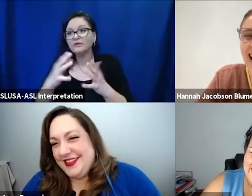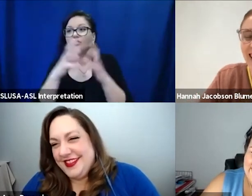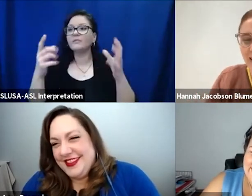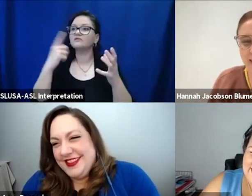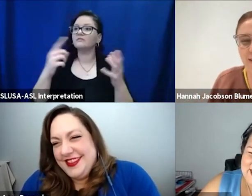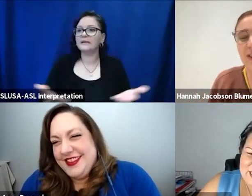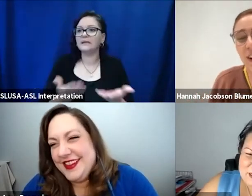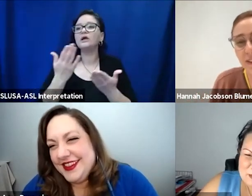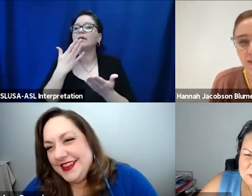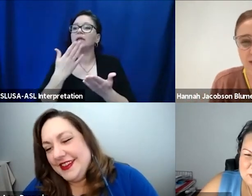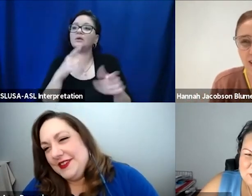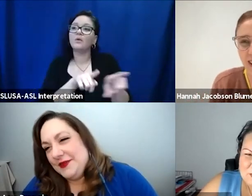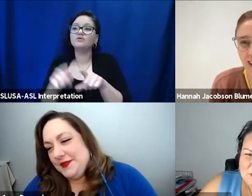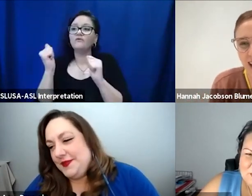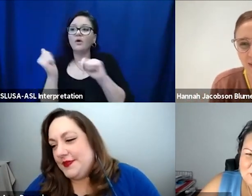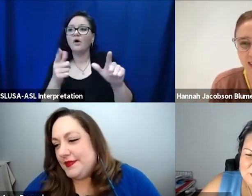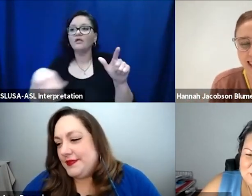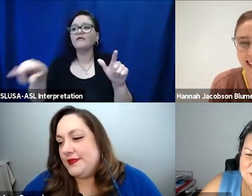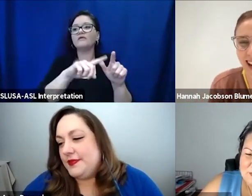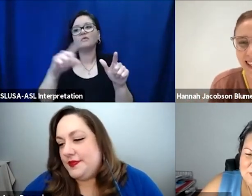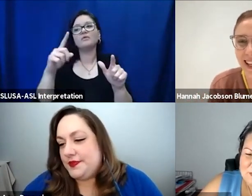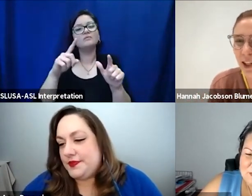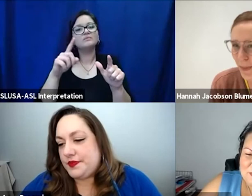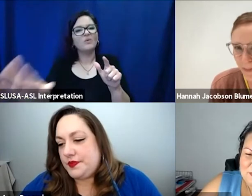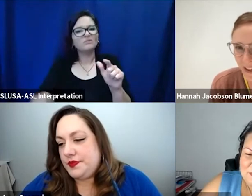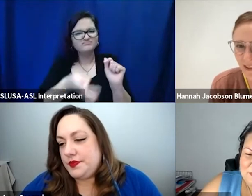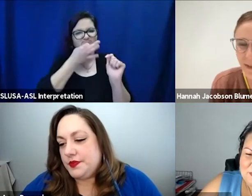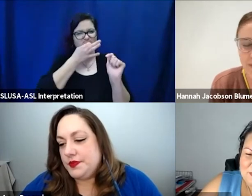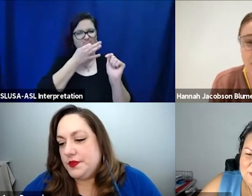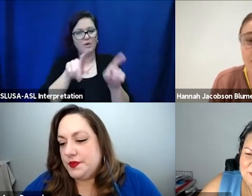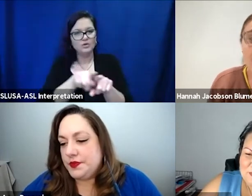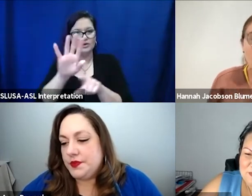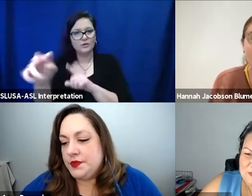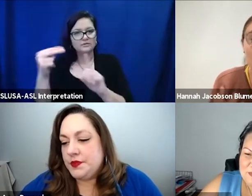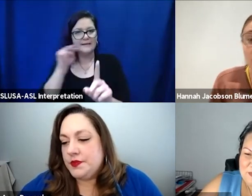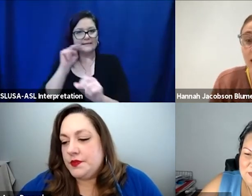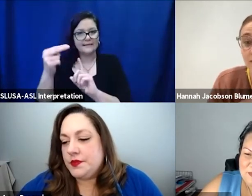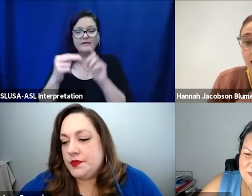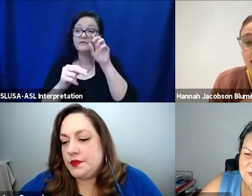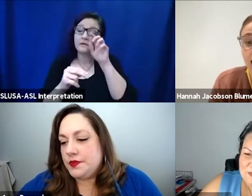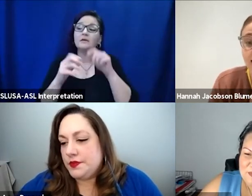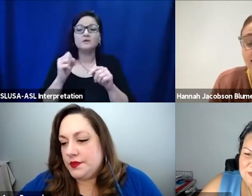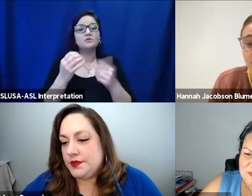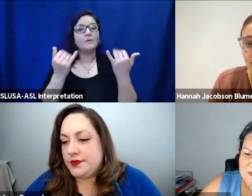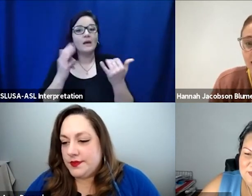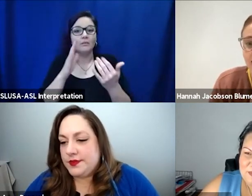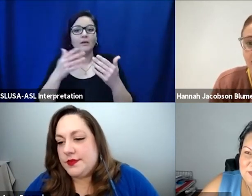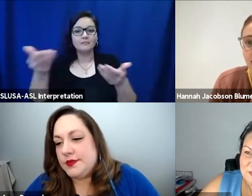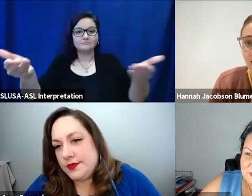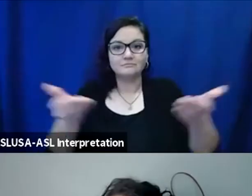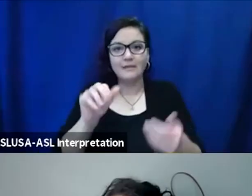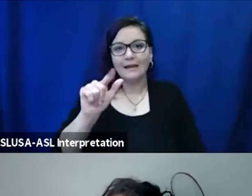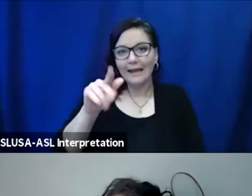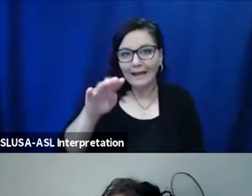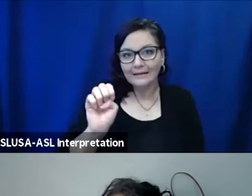here. And thank you so much, all of you, for sharing your expertise and your perspectives. So I'm going to invite Alice and Fred to